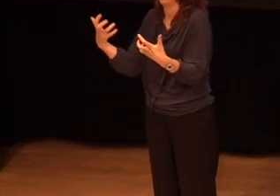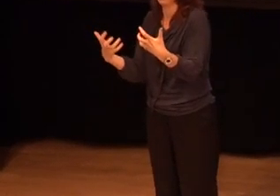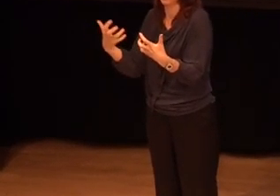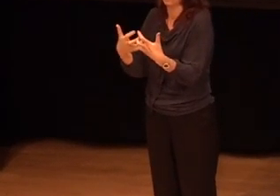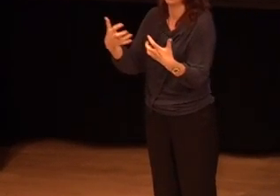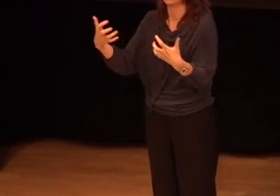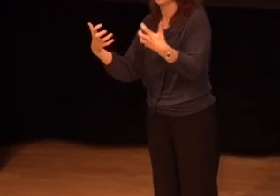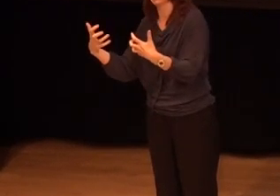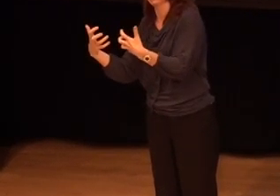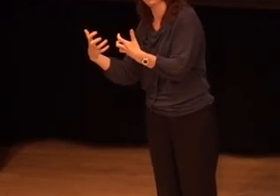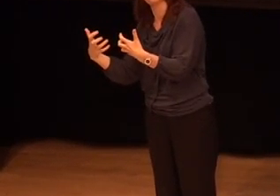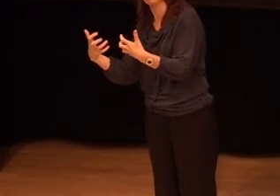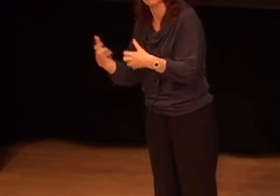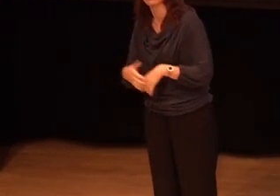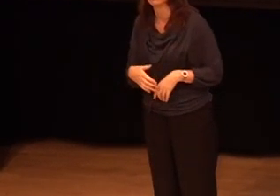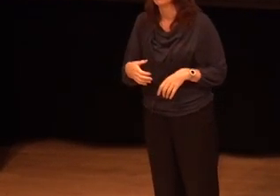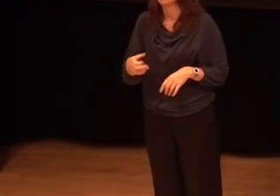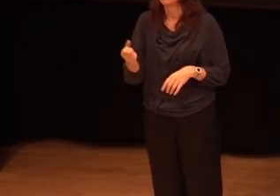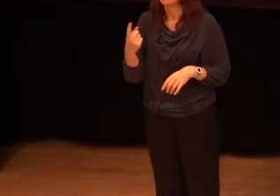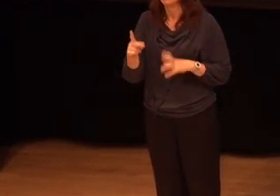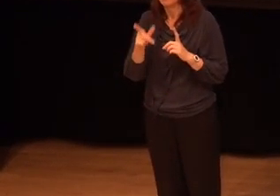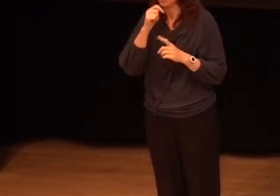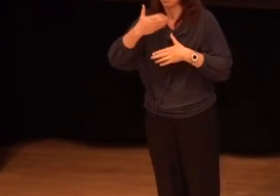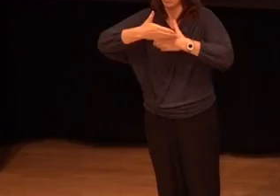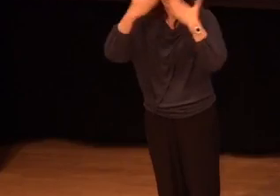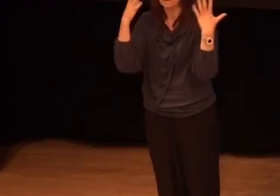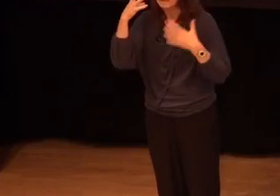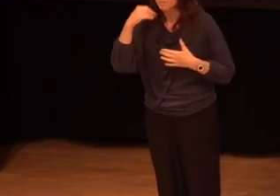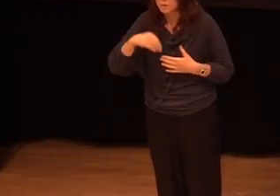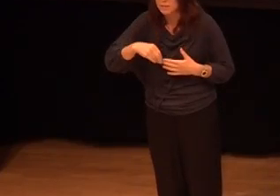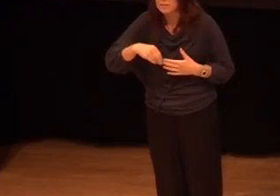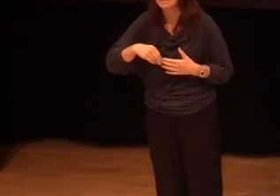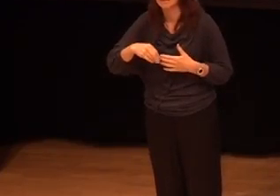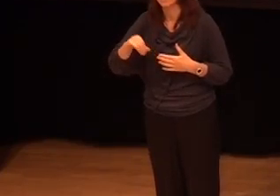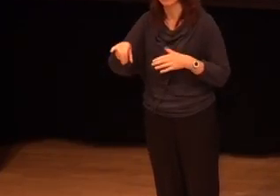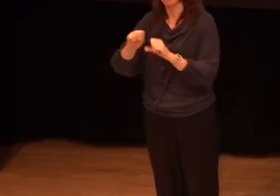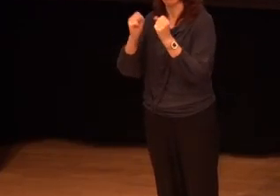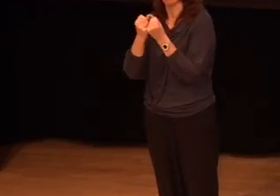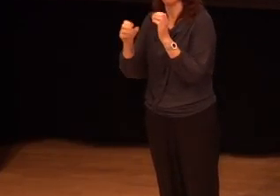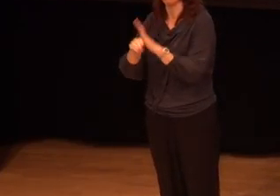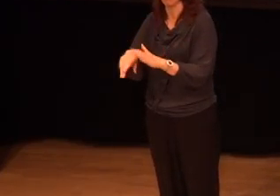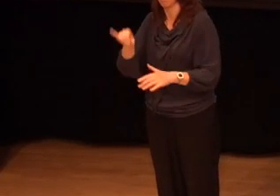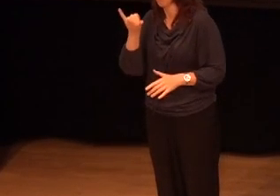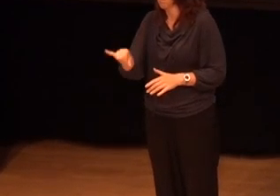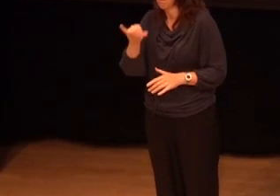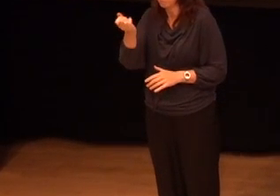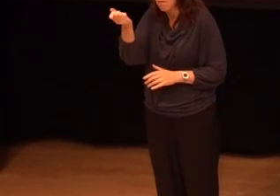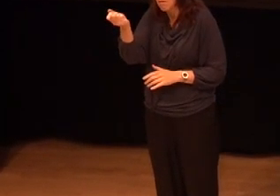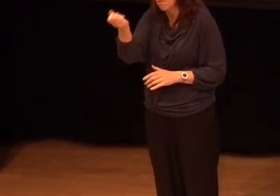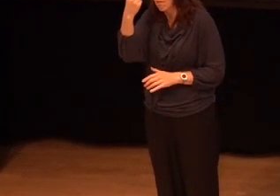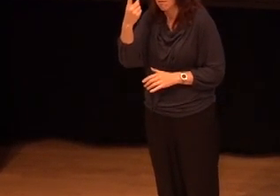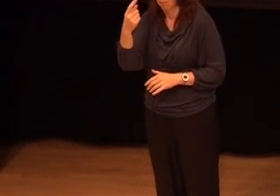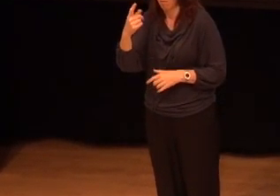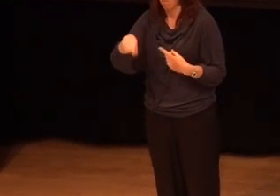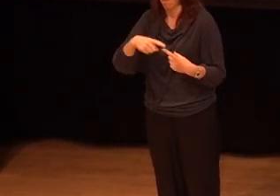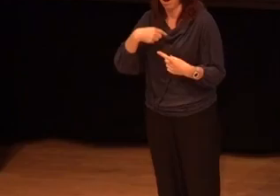think for people who have no experience in disability, the social model is quite a revelation. And it really, certainly I know when I